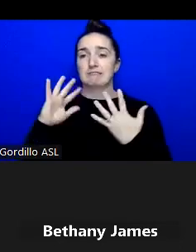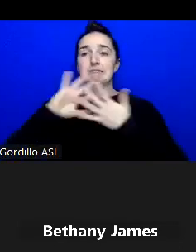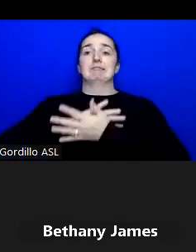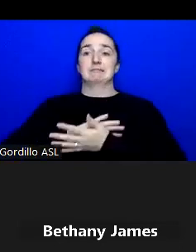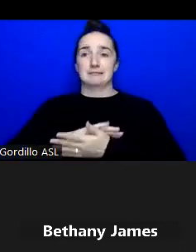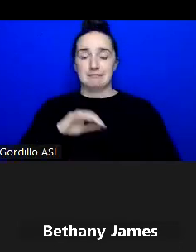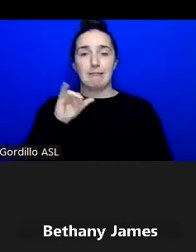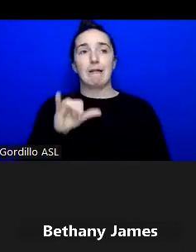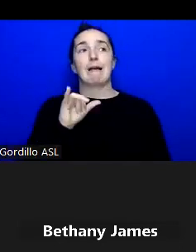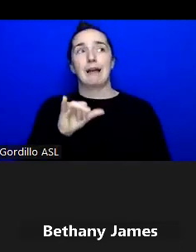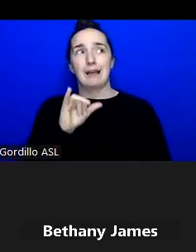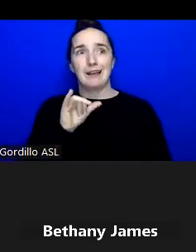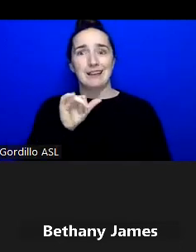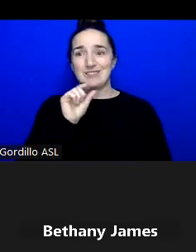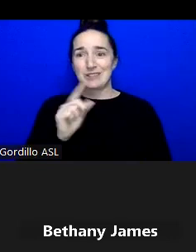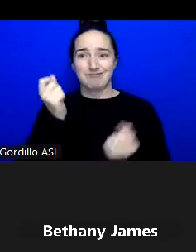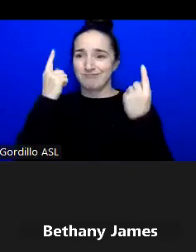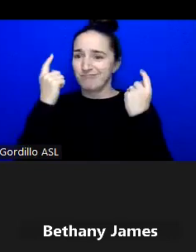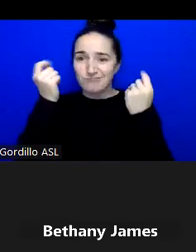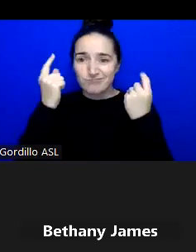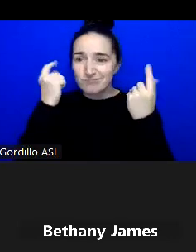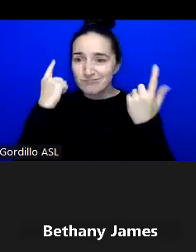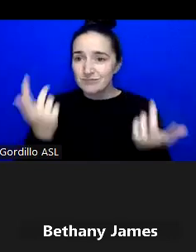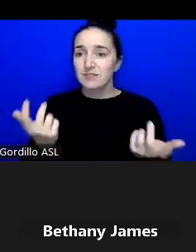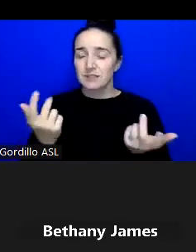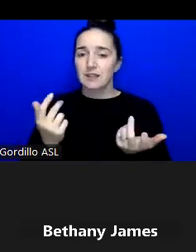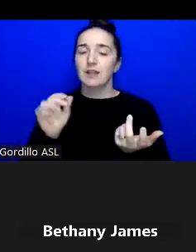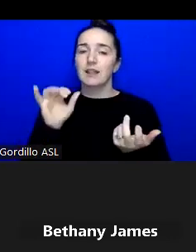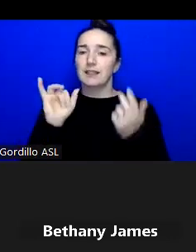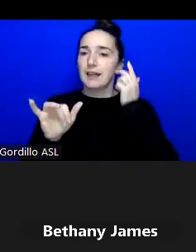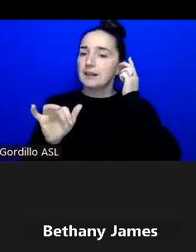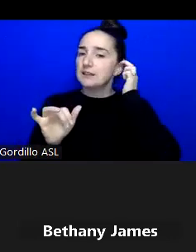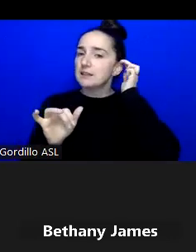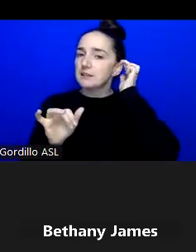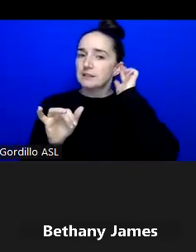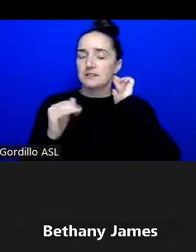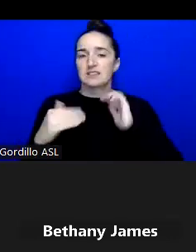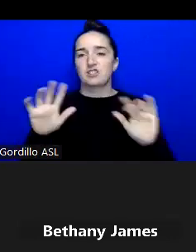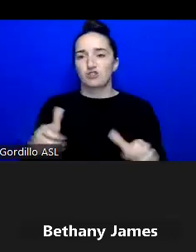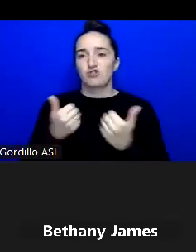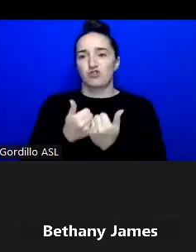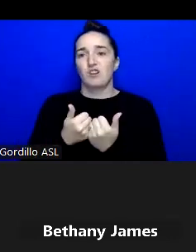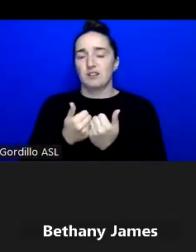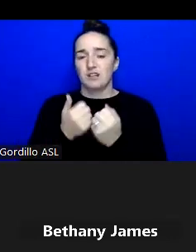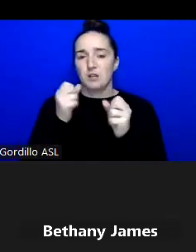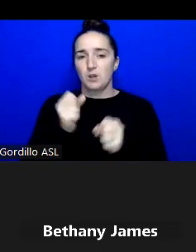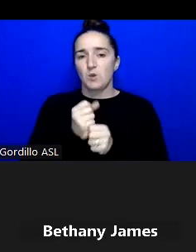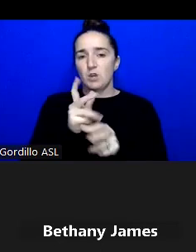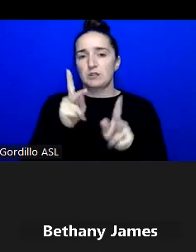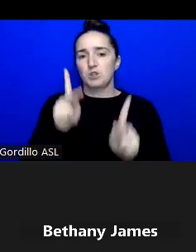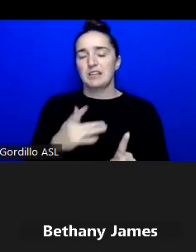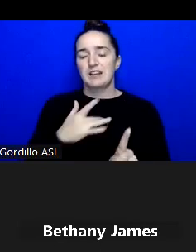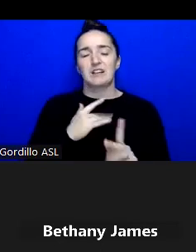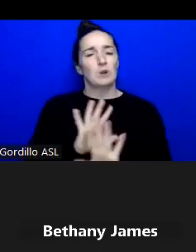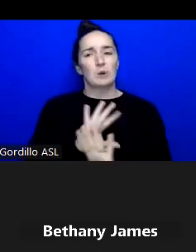part of a conversation, but they're not really. That is something that can be very challenging and can cause them to sometimes not want to be a